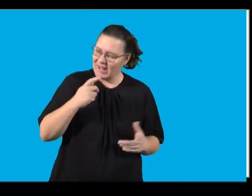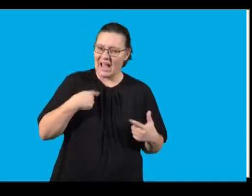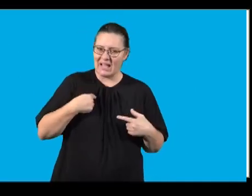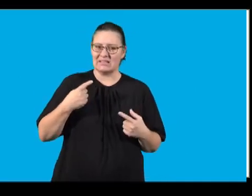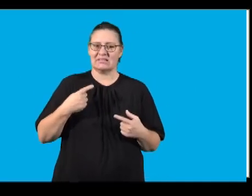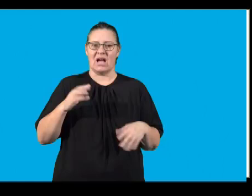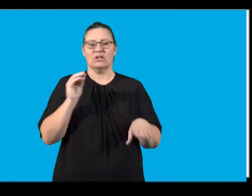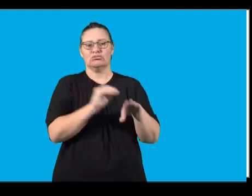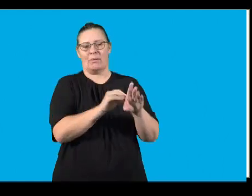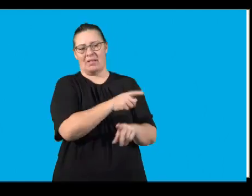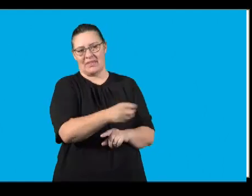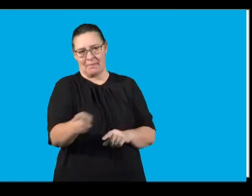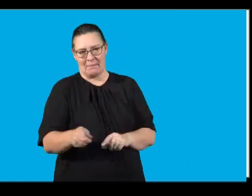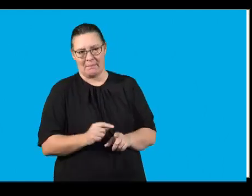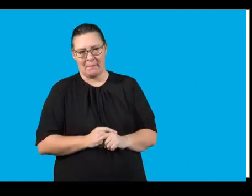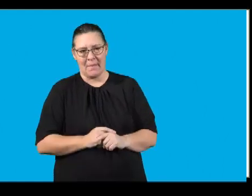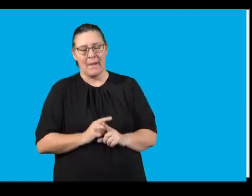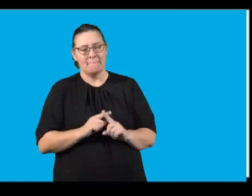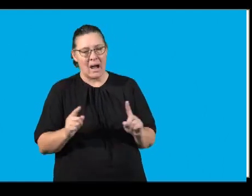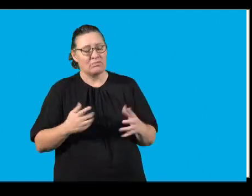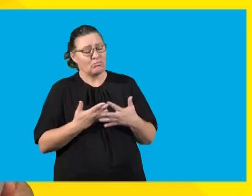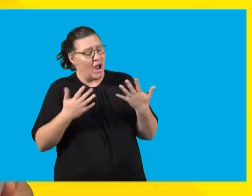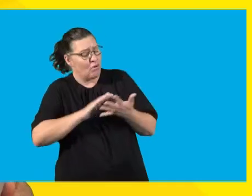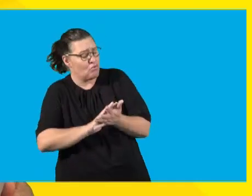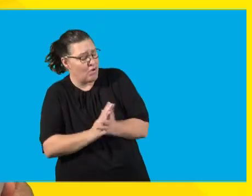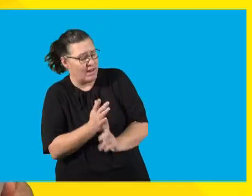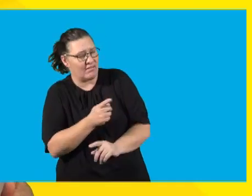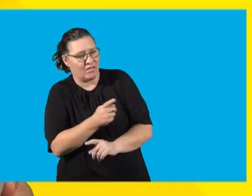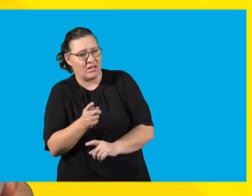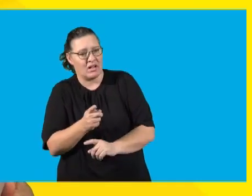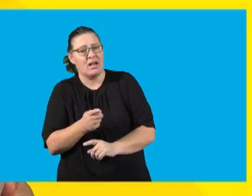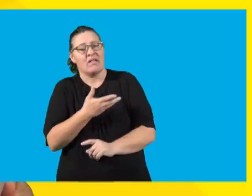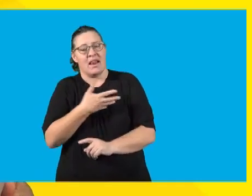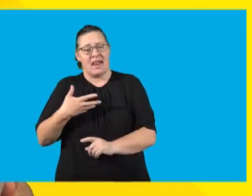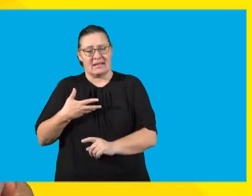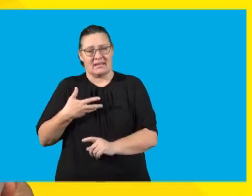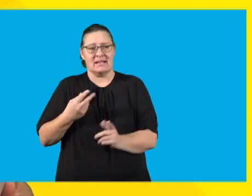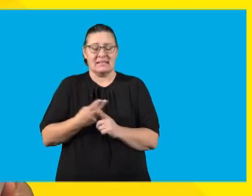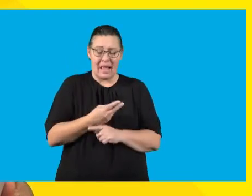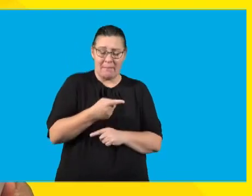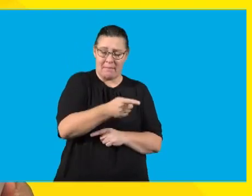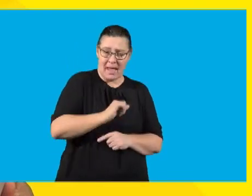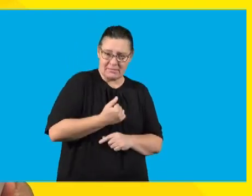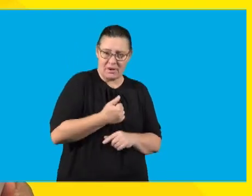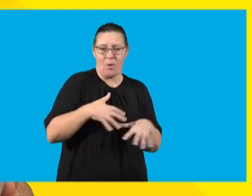them, but he would be very, very grateful that Lady Macbeth, as well as Macbeth, is hosting them